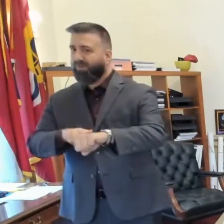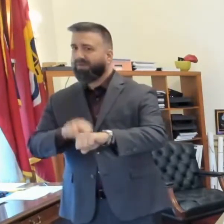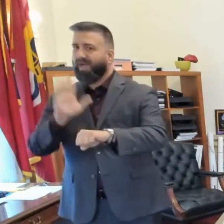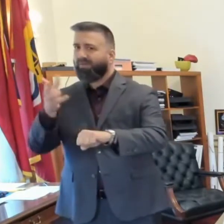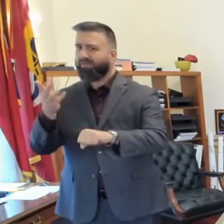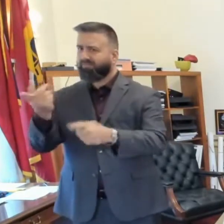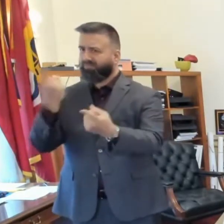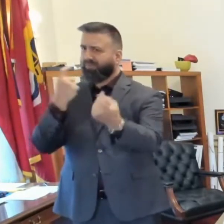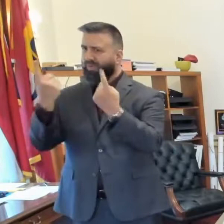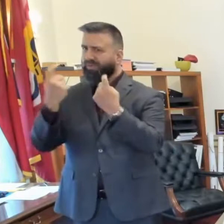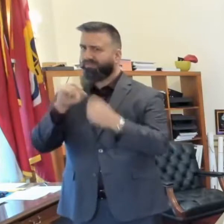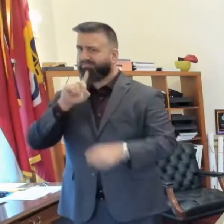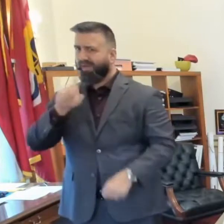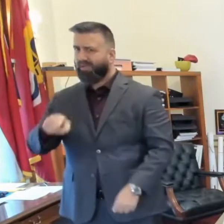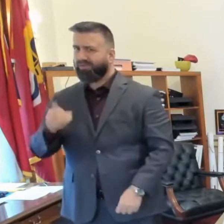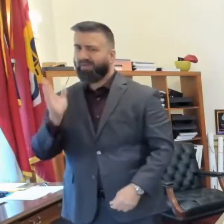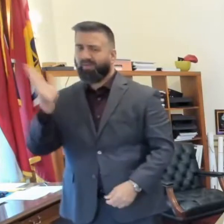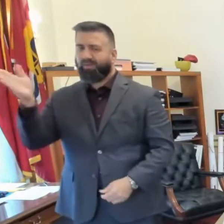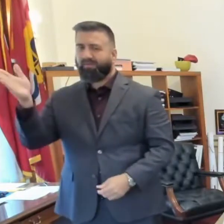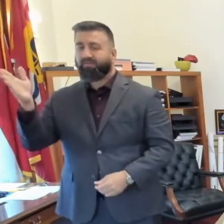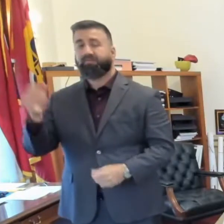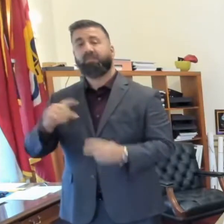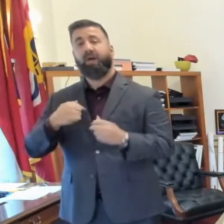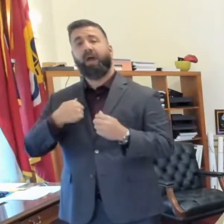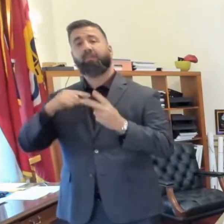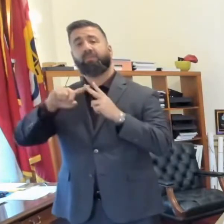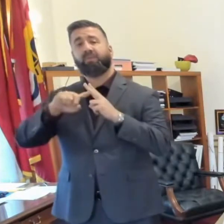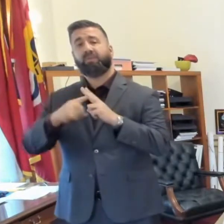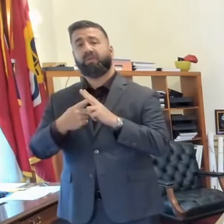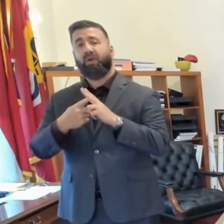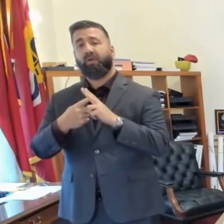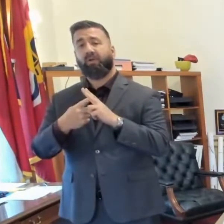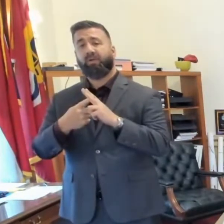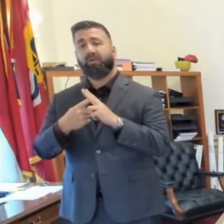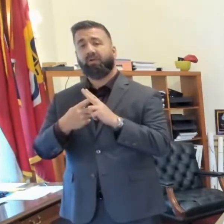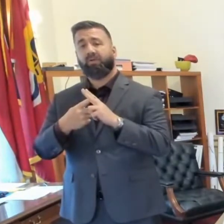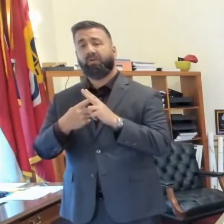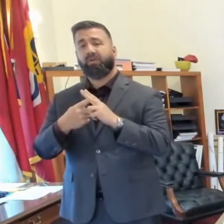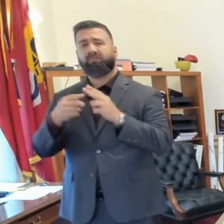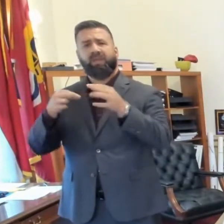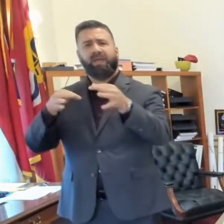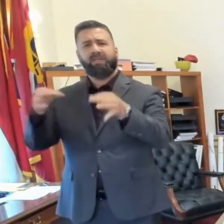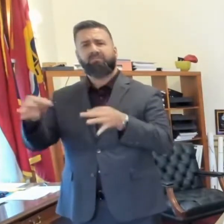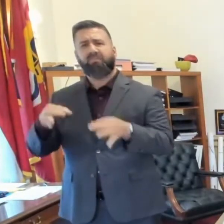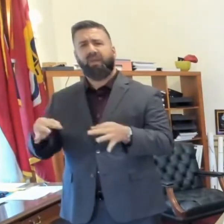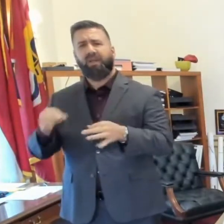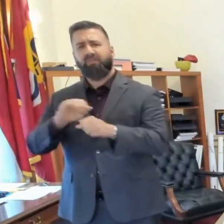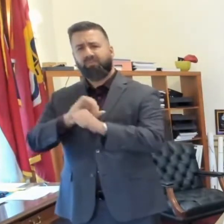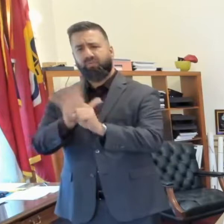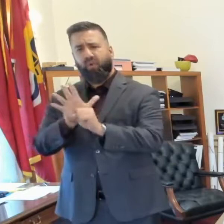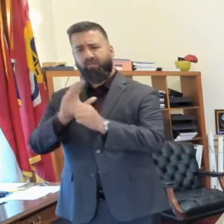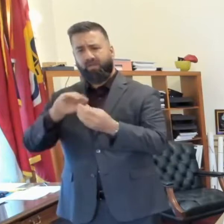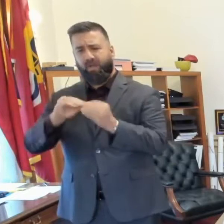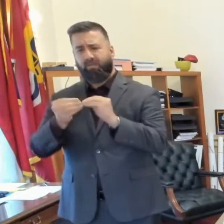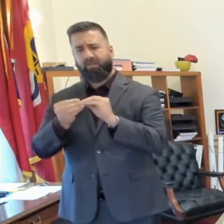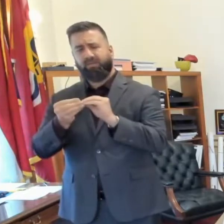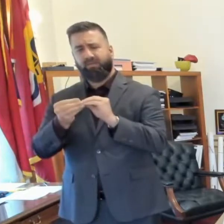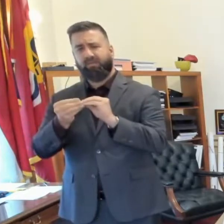take your questions. Let me begin by going through the COVID numbers with you.